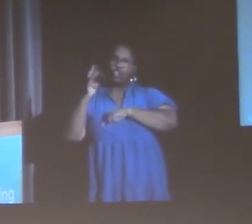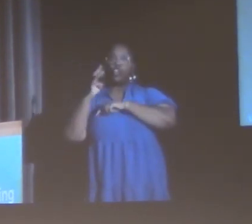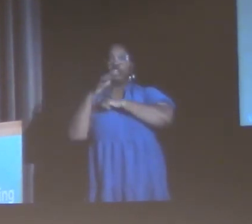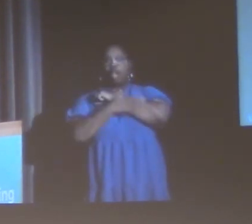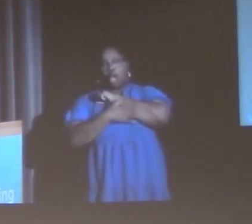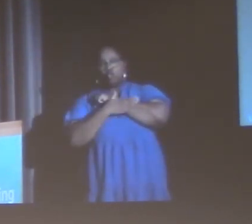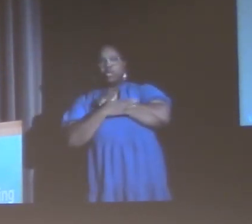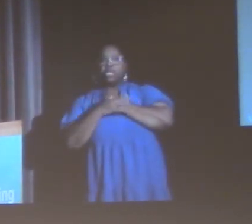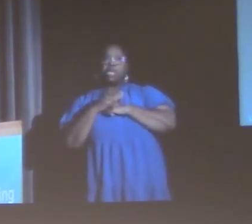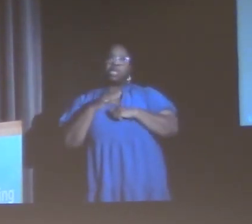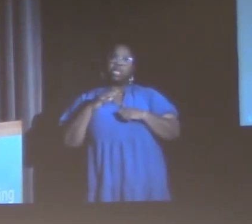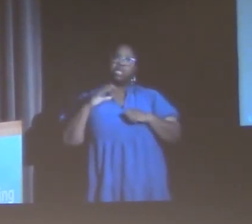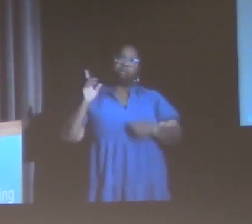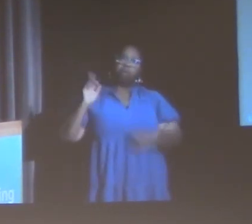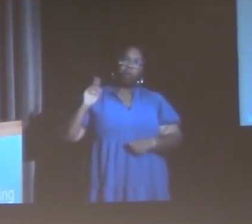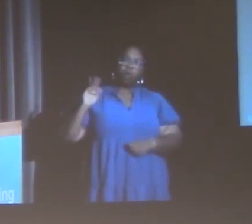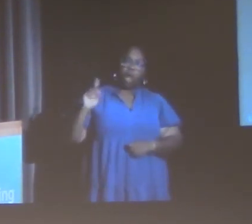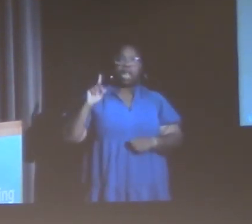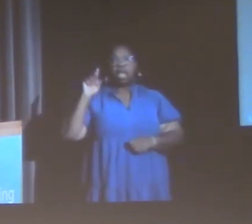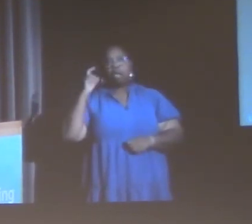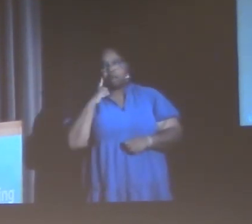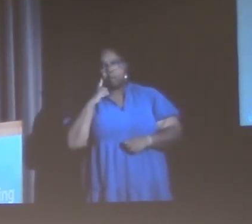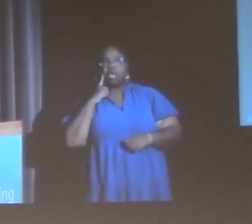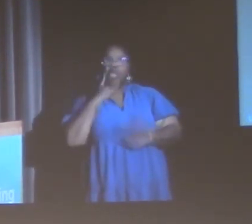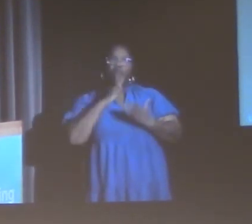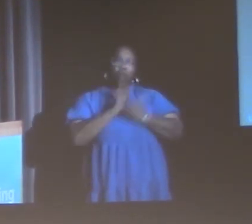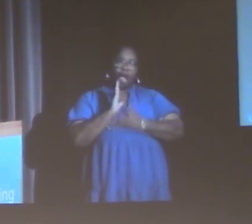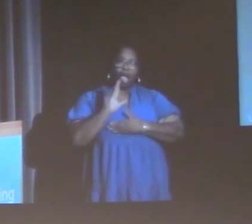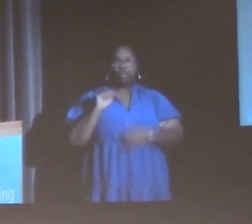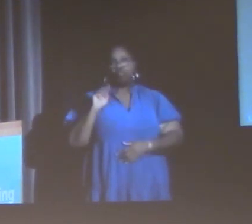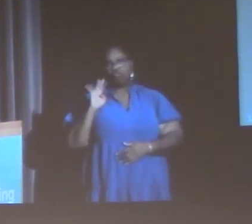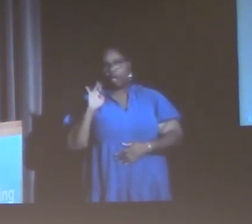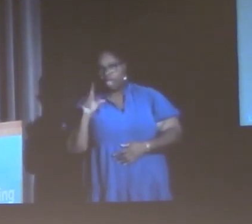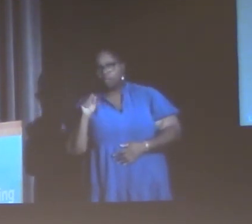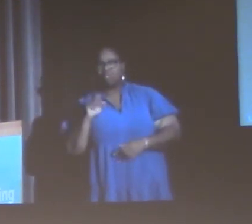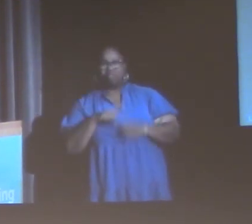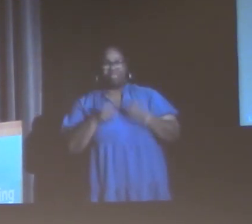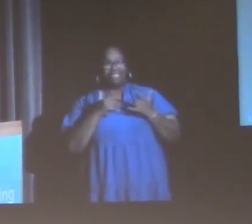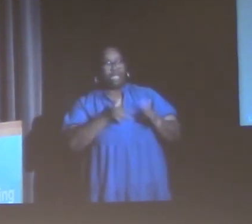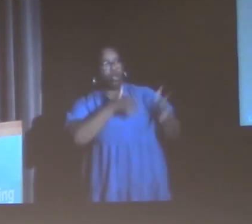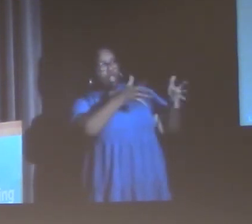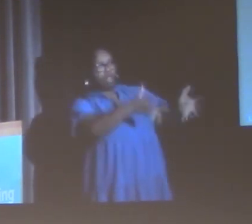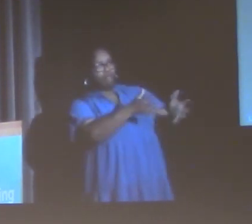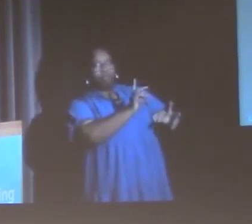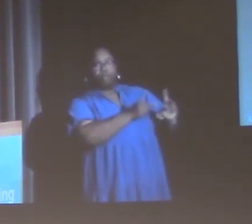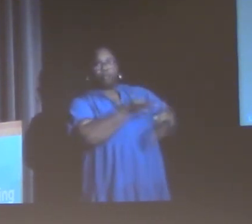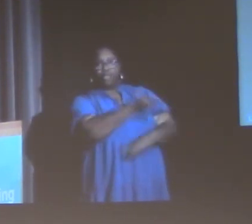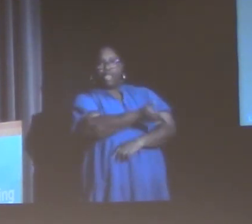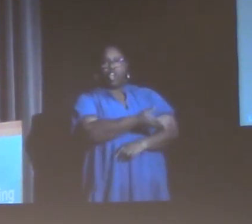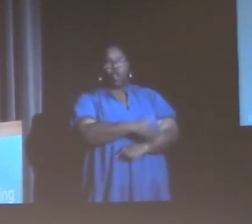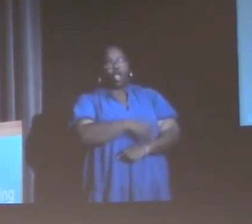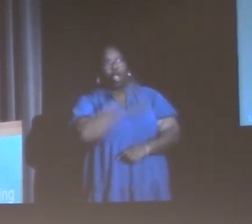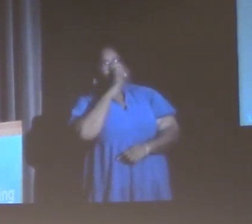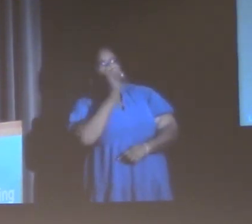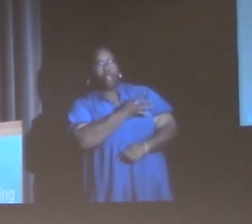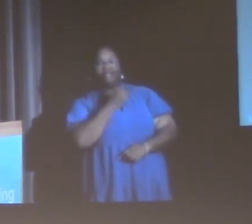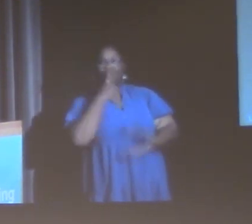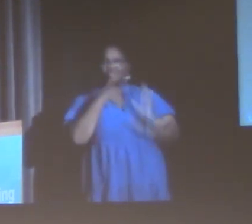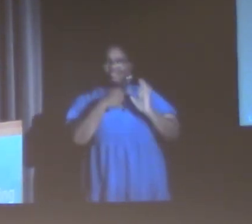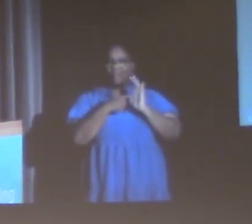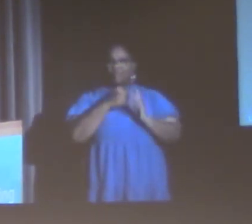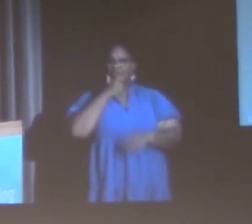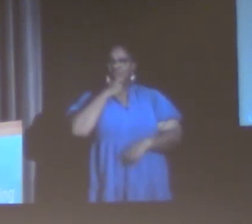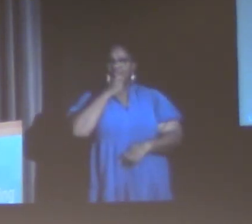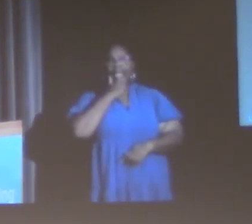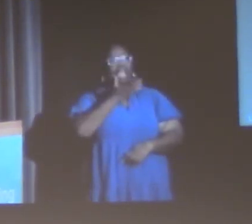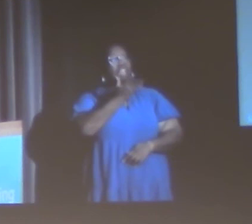the rights and we have to have trials, but still they left people there, and they don't, even the UK is taking back their